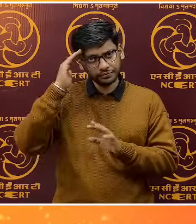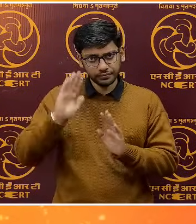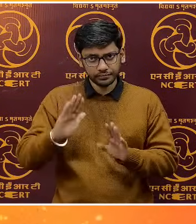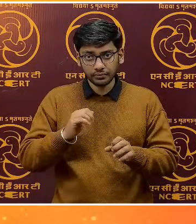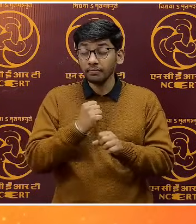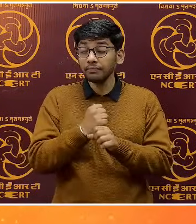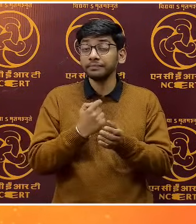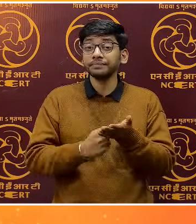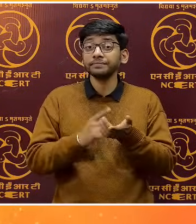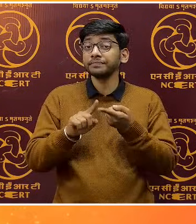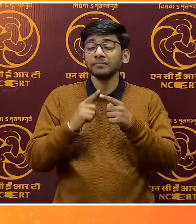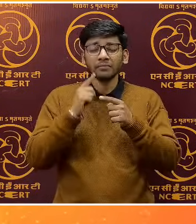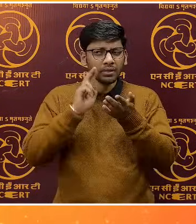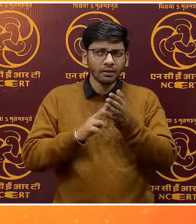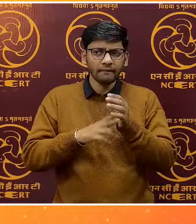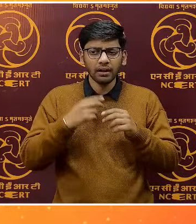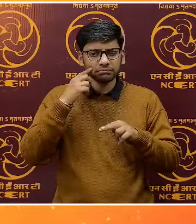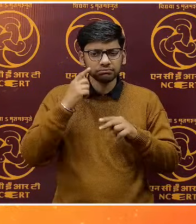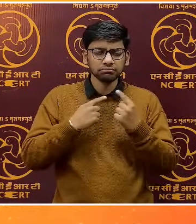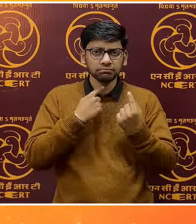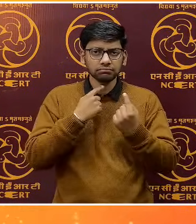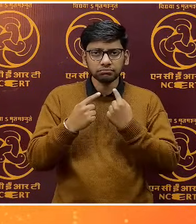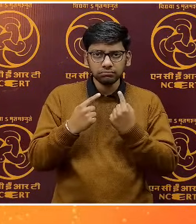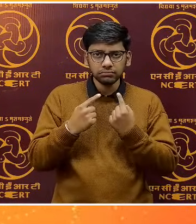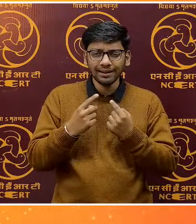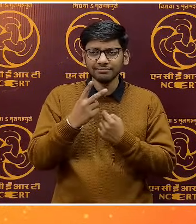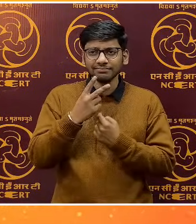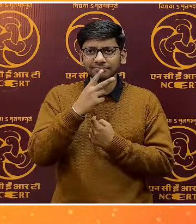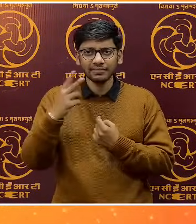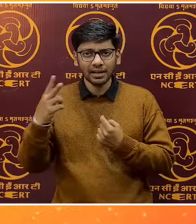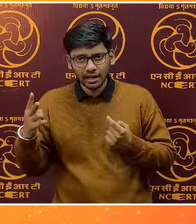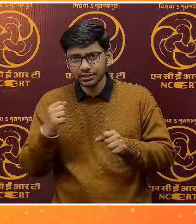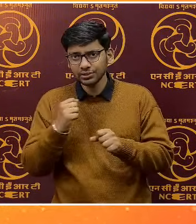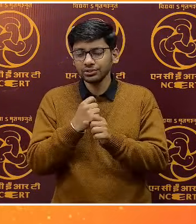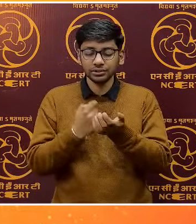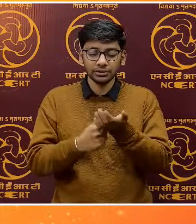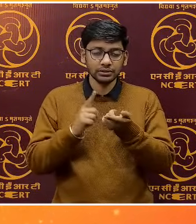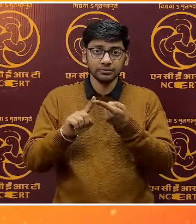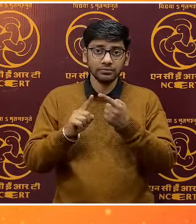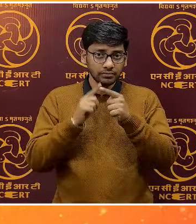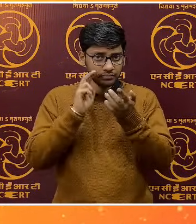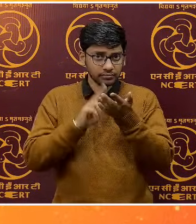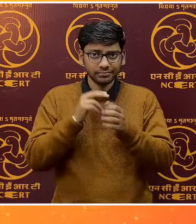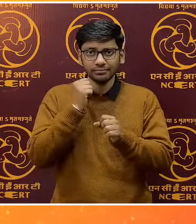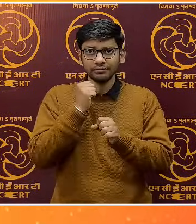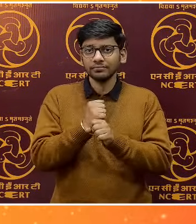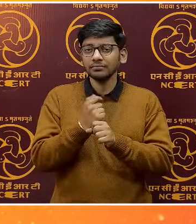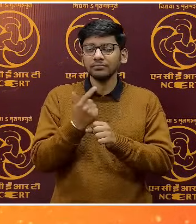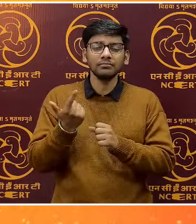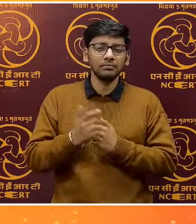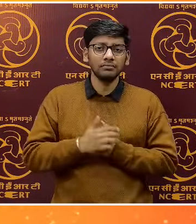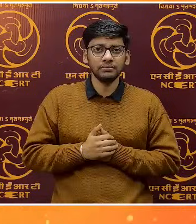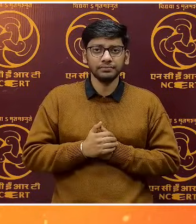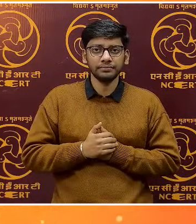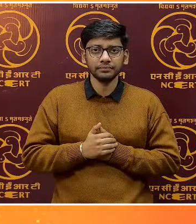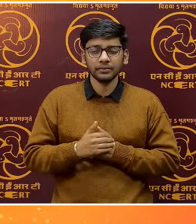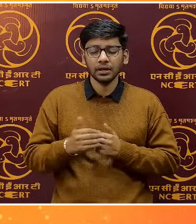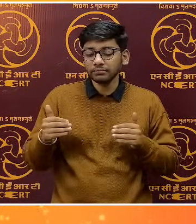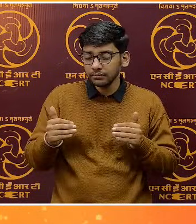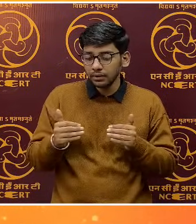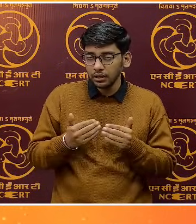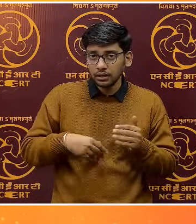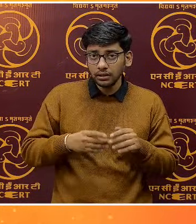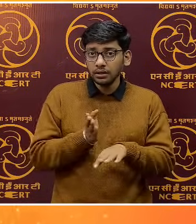greetings, what are the things that comes to your mind, ma'am? What are the different greetings? So, like I greeted in the beginning,